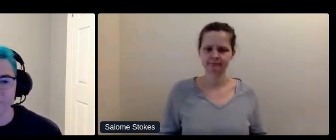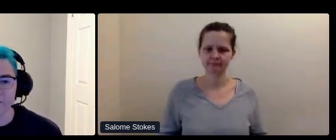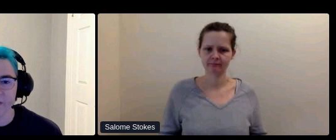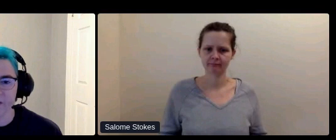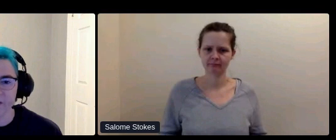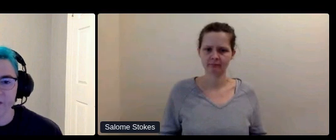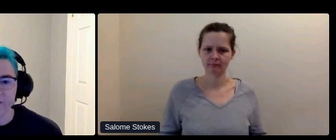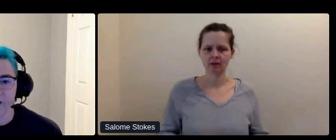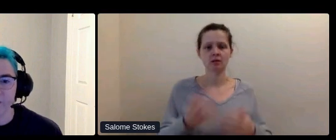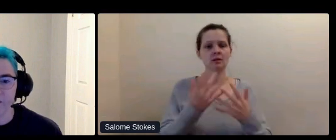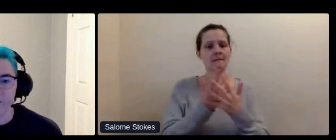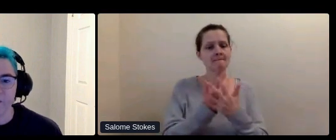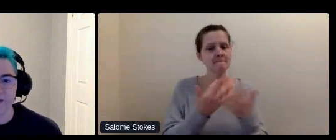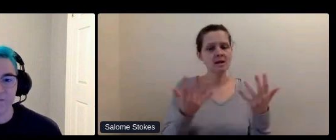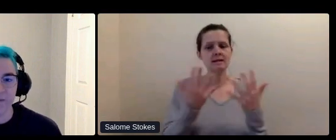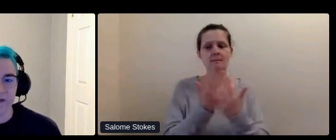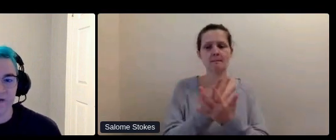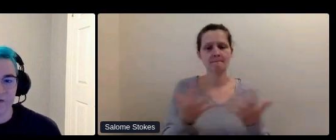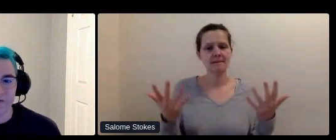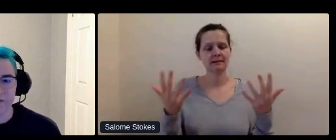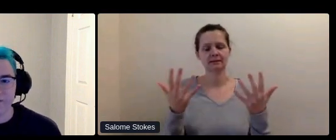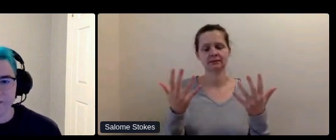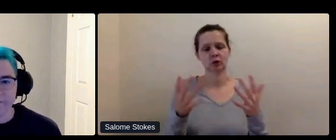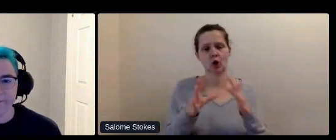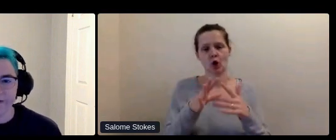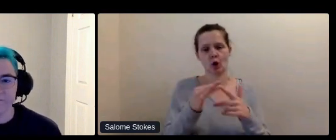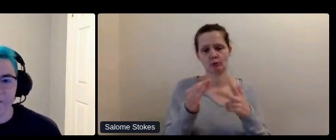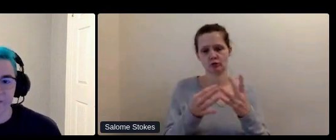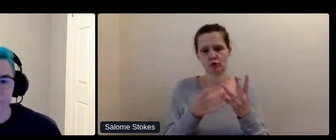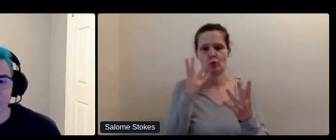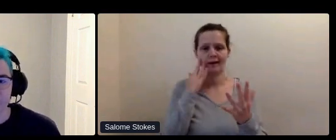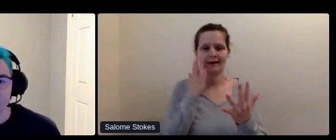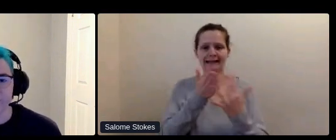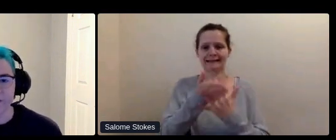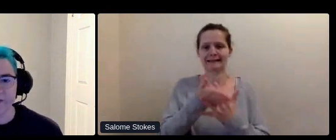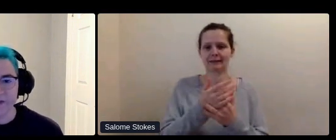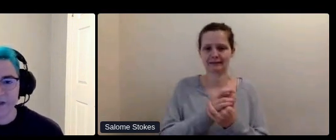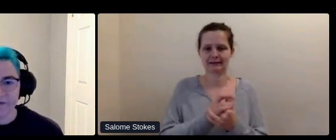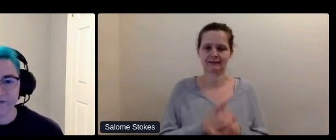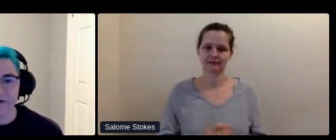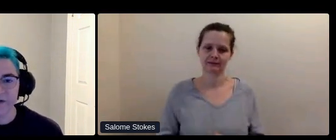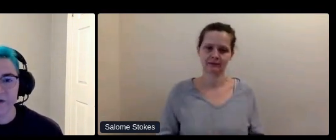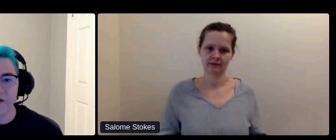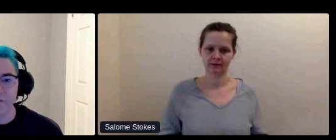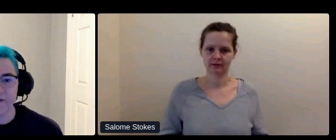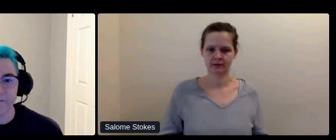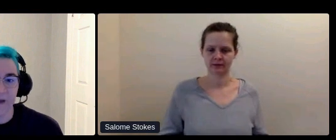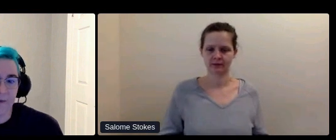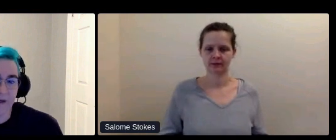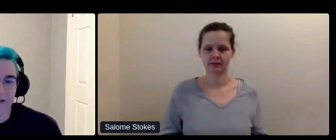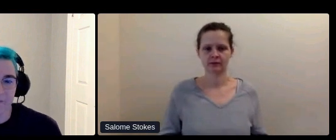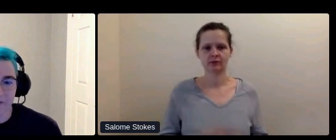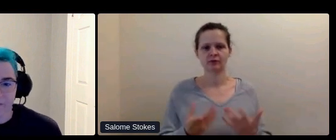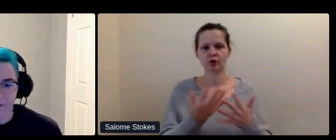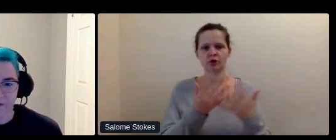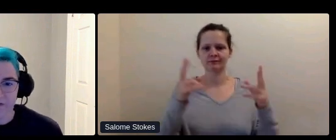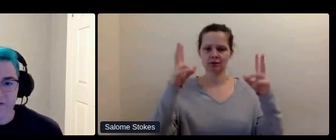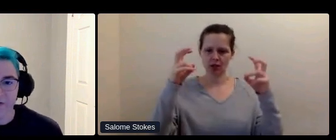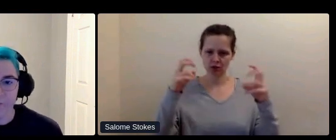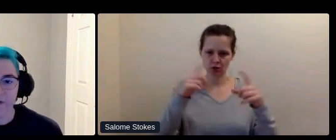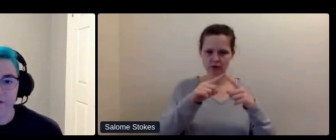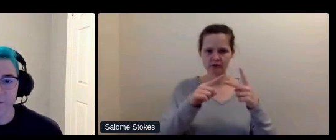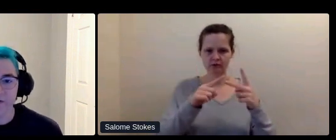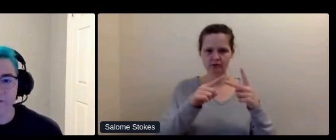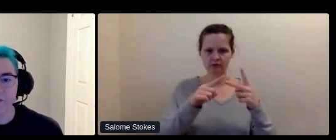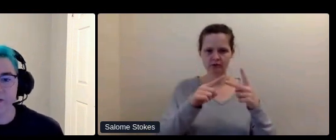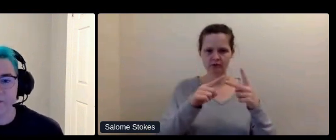to accessibility, and we knew that we had some big shoes to fill. Following the launch of other PlayStation titles, with some epic accessibility features,